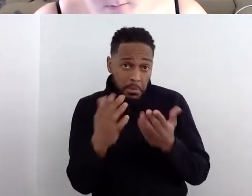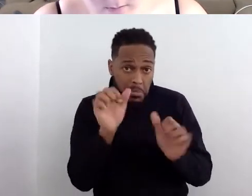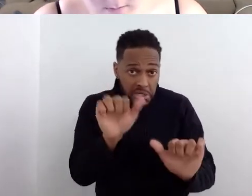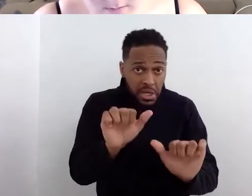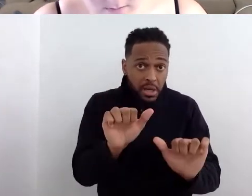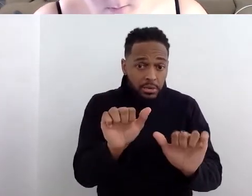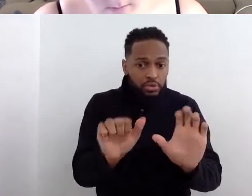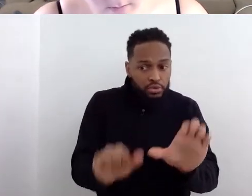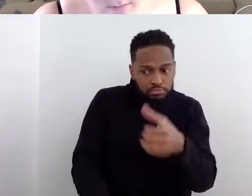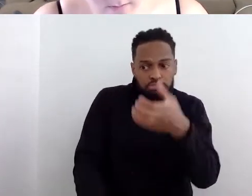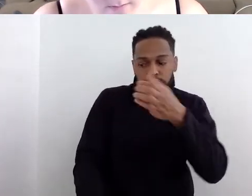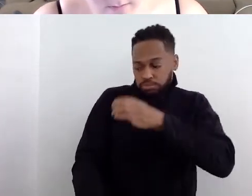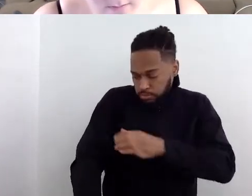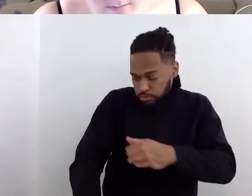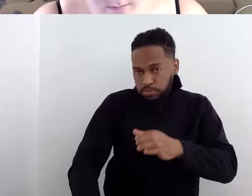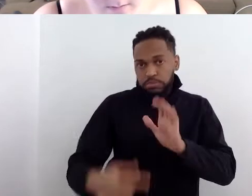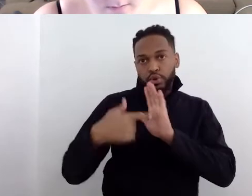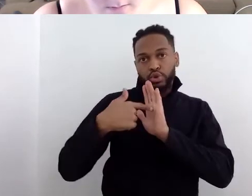And